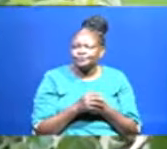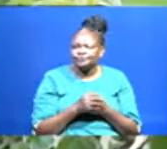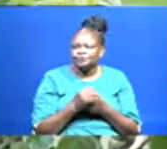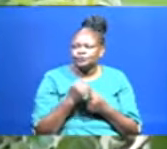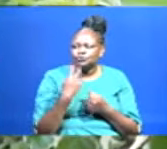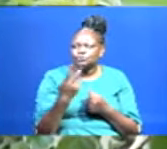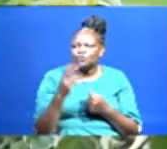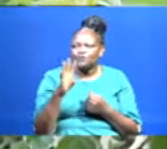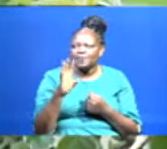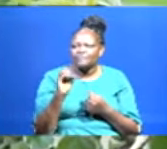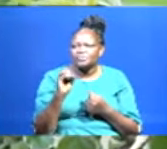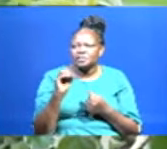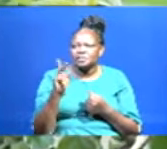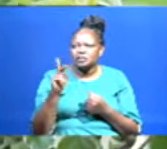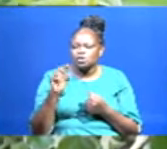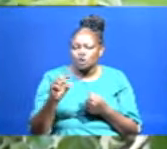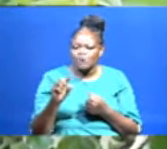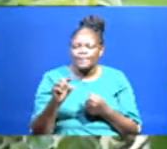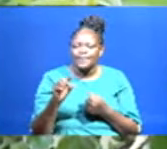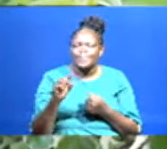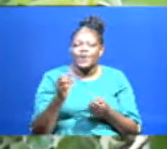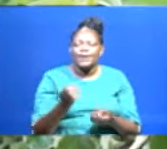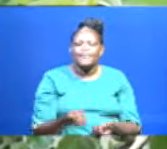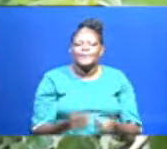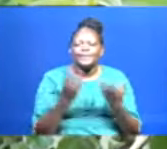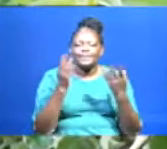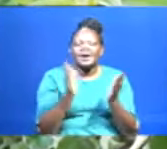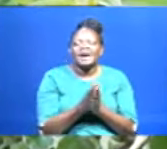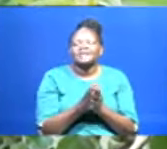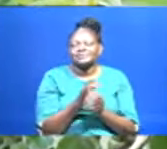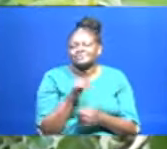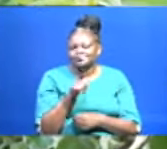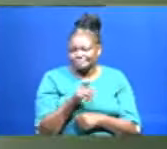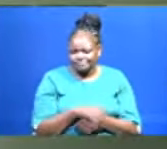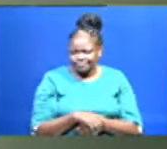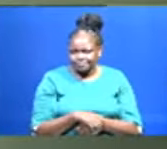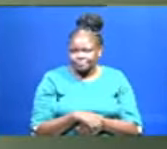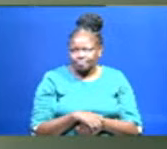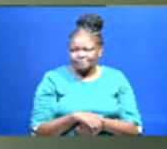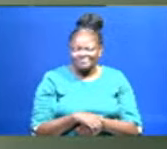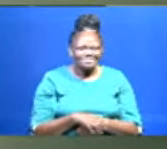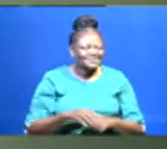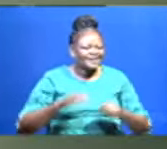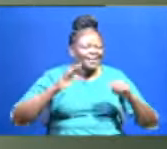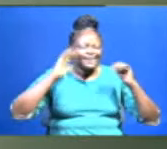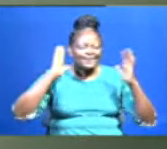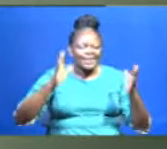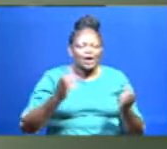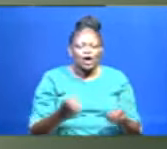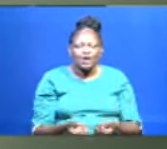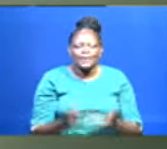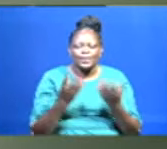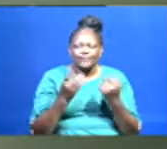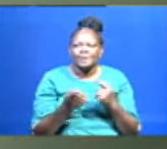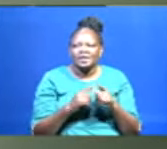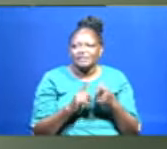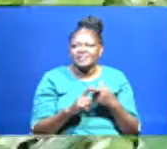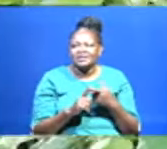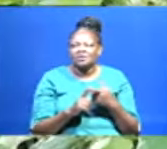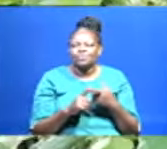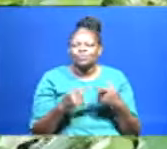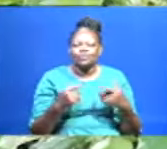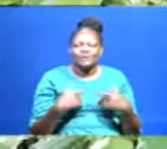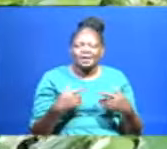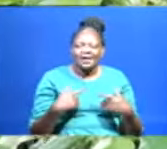250 kilogram bomb. And the 250 kilogram bomb is a very big bomb. Landmines were also common in that